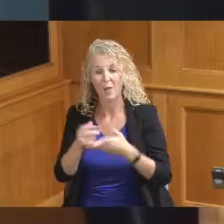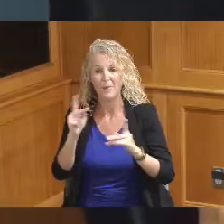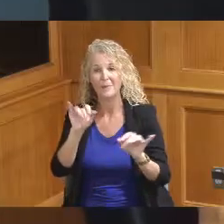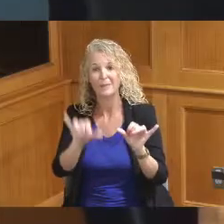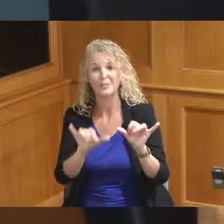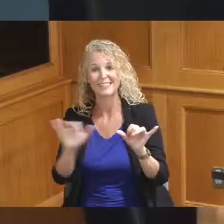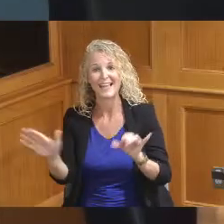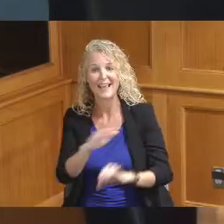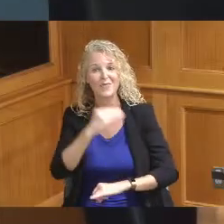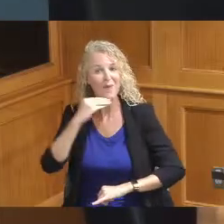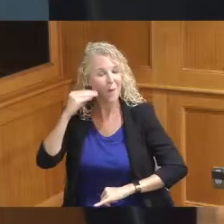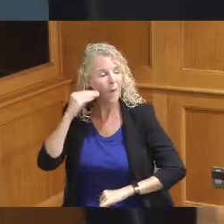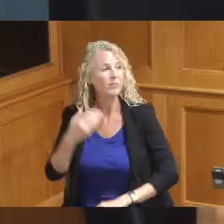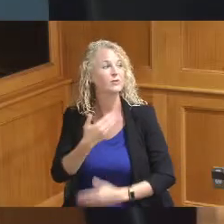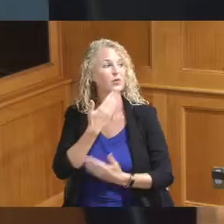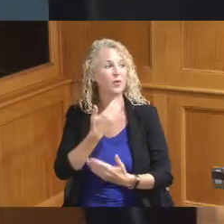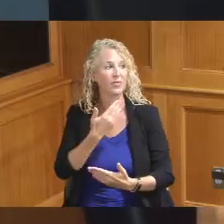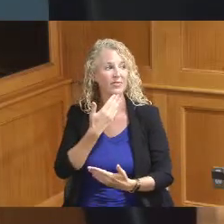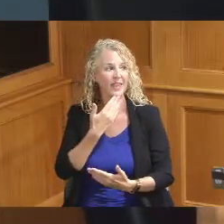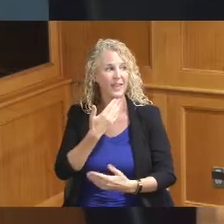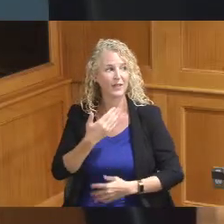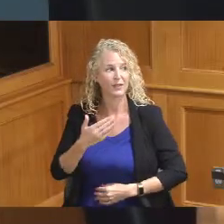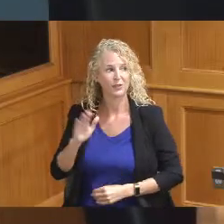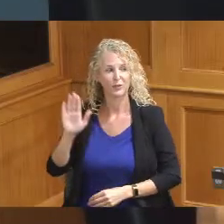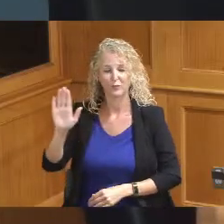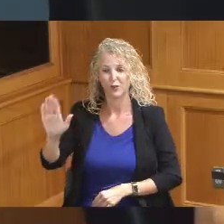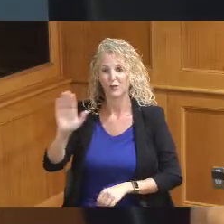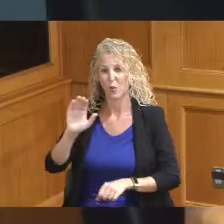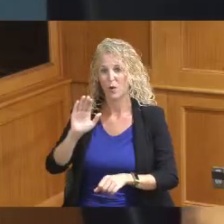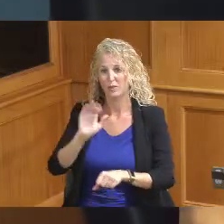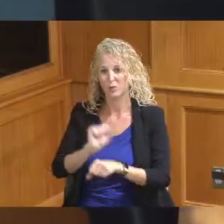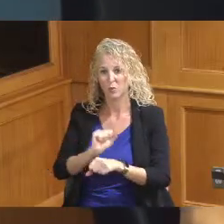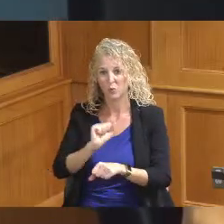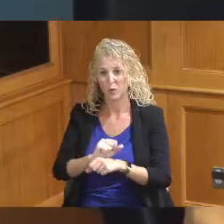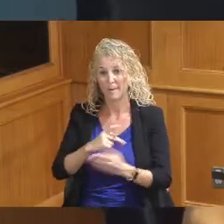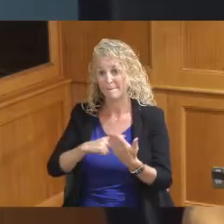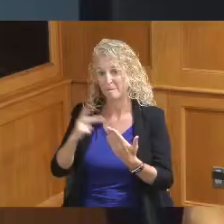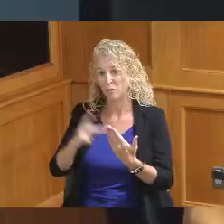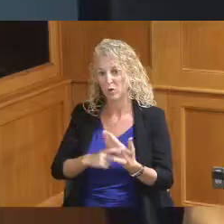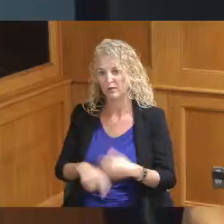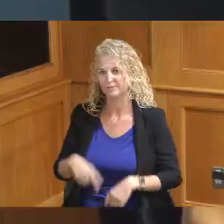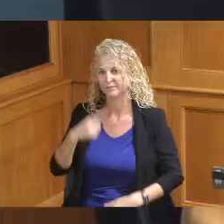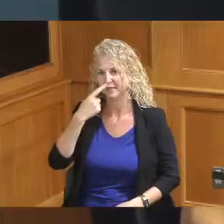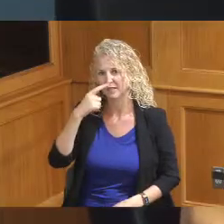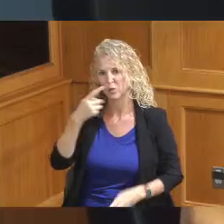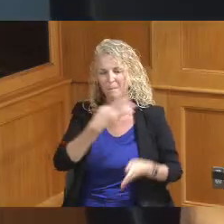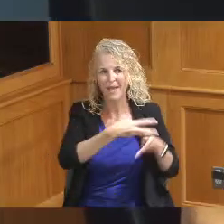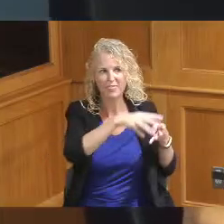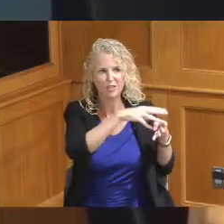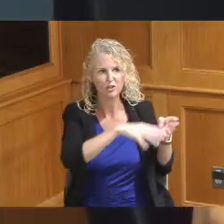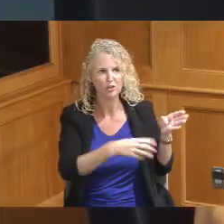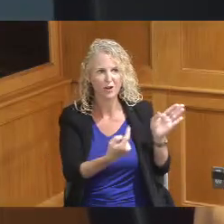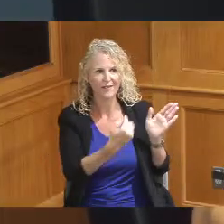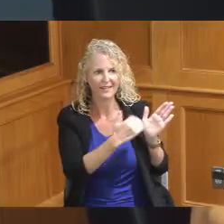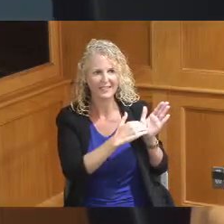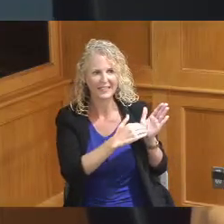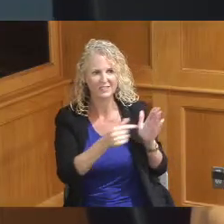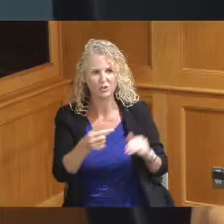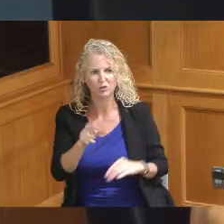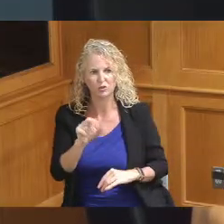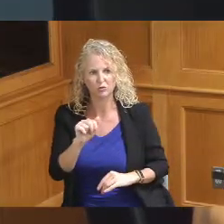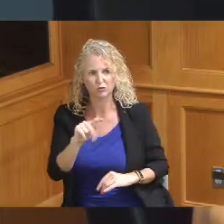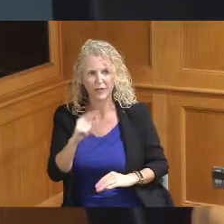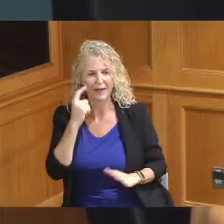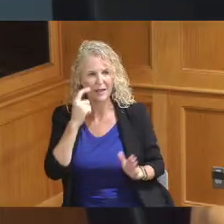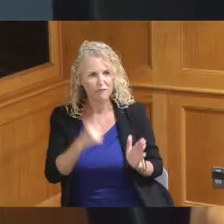for continuing to expand this program. Could you go back to the chart, the grant chart? Now I